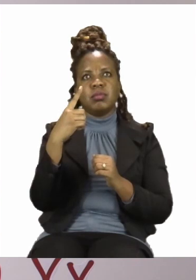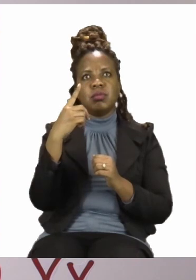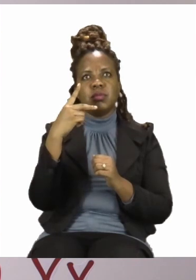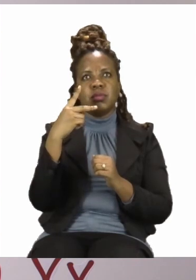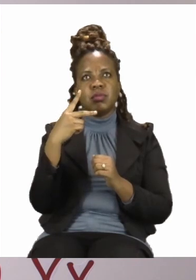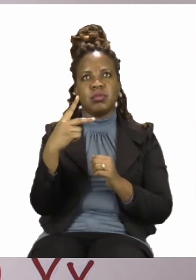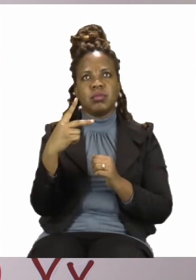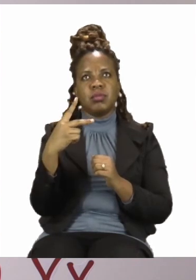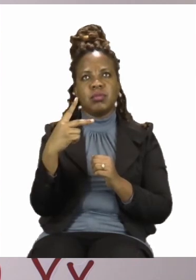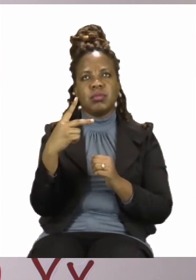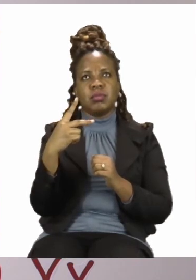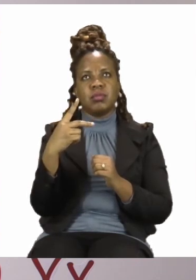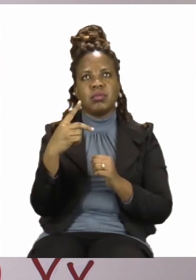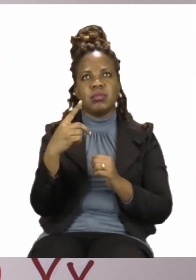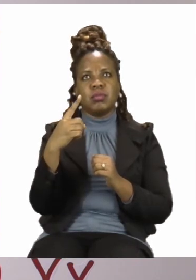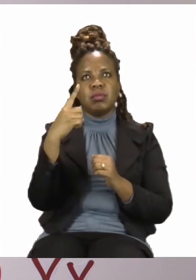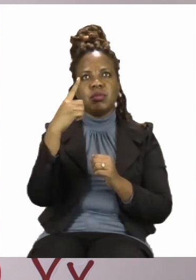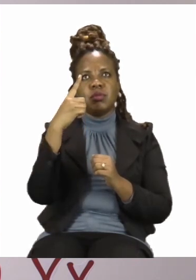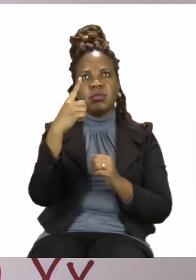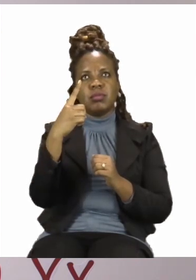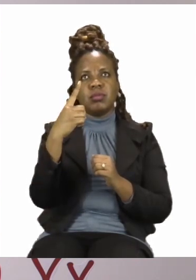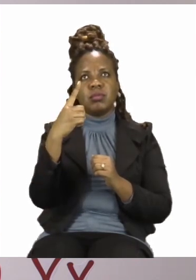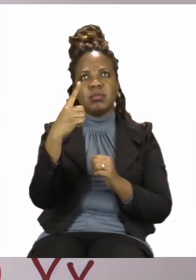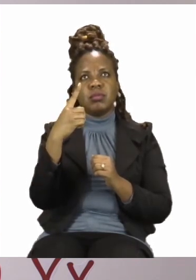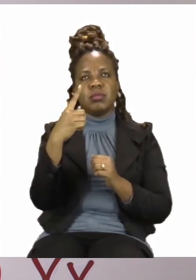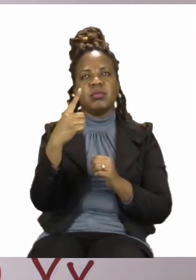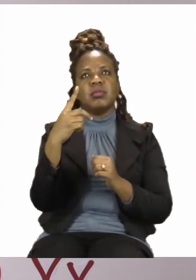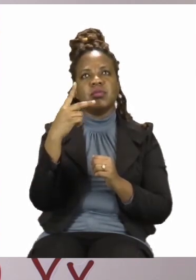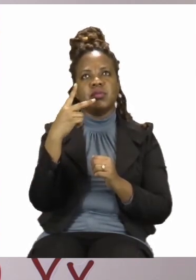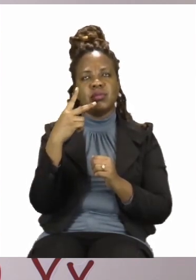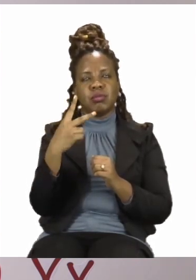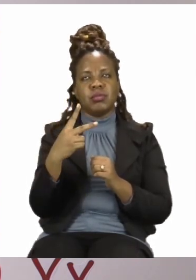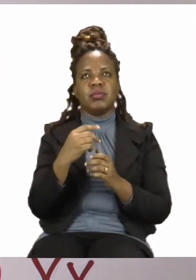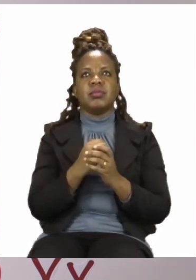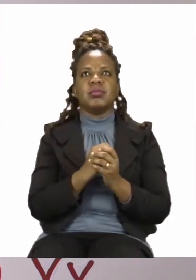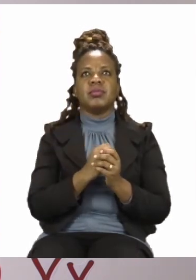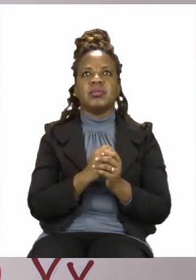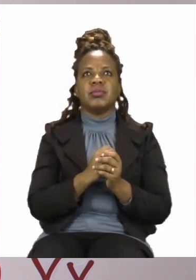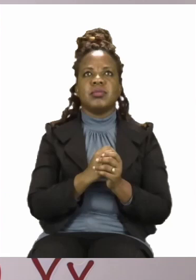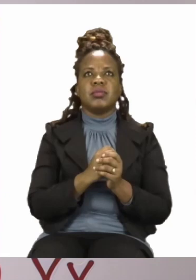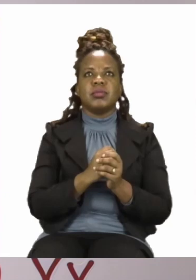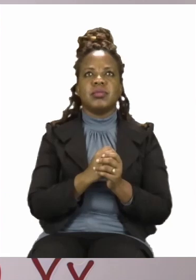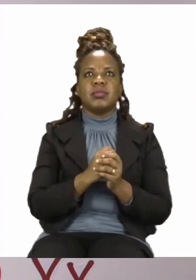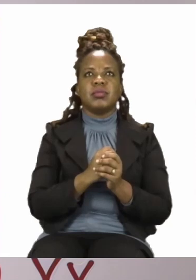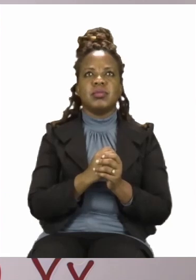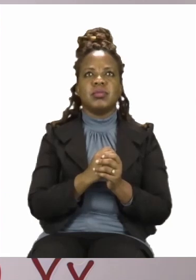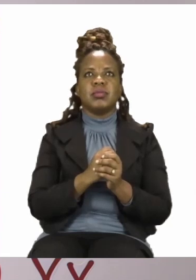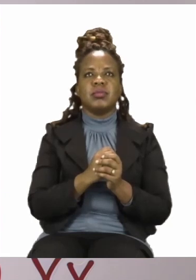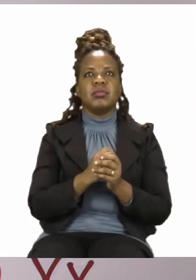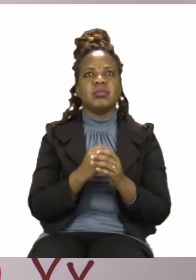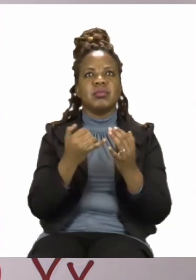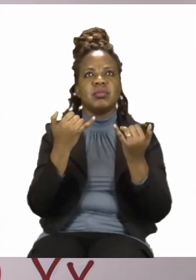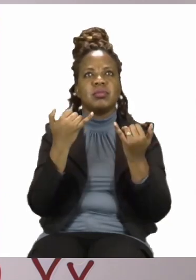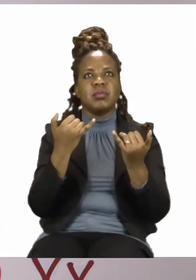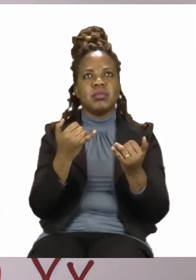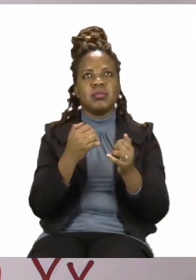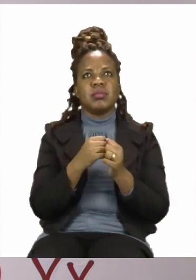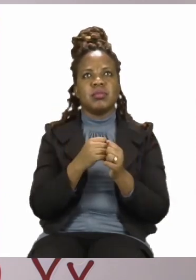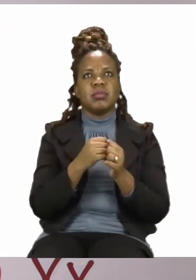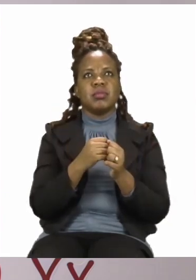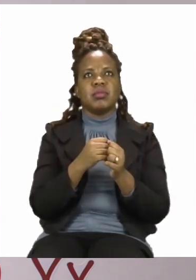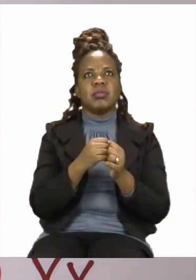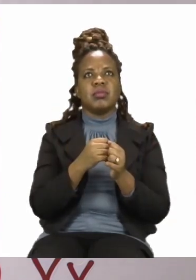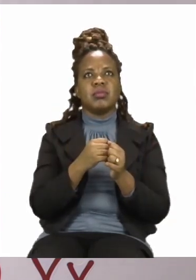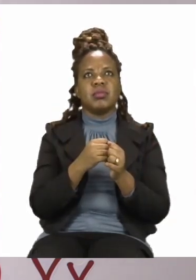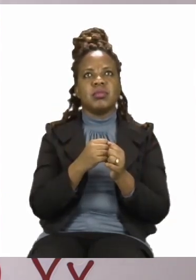1, 2, 1, 2. Now I have put